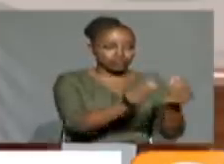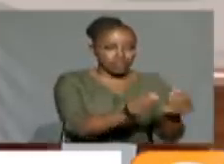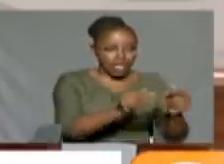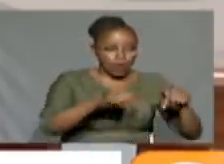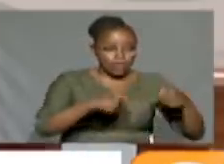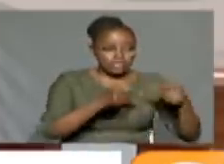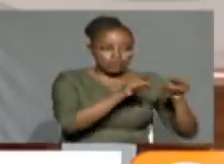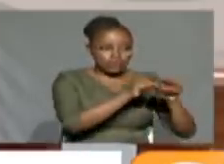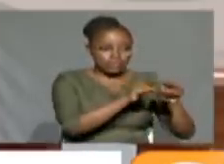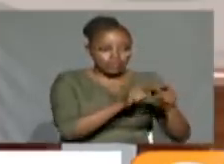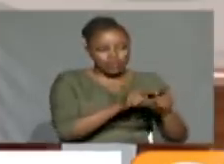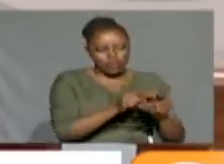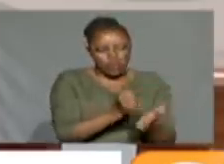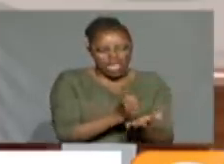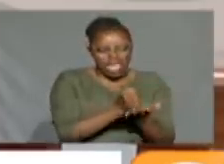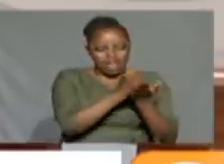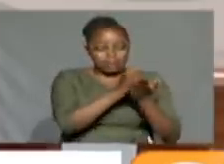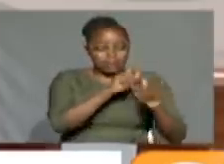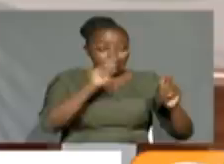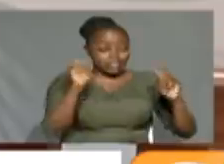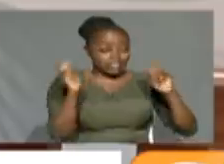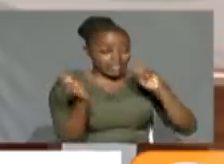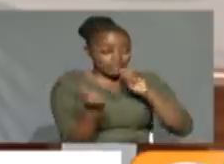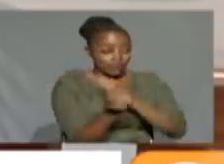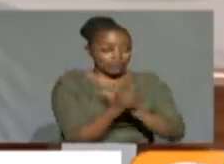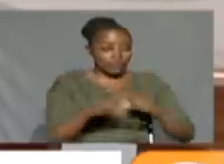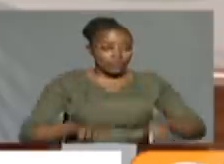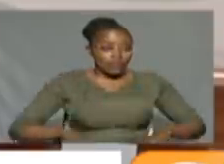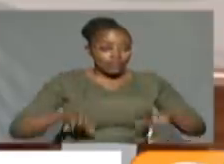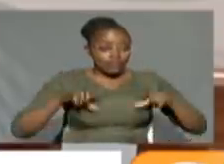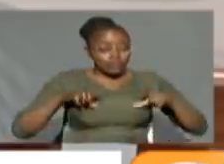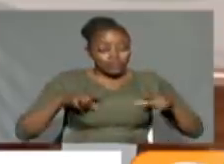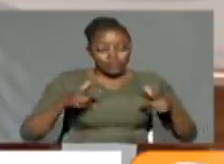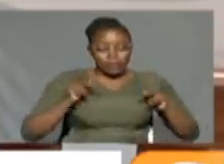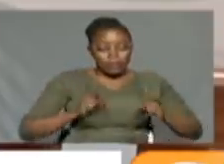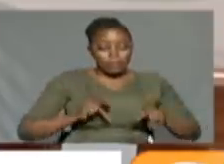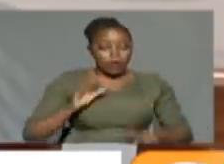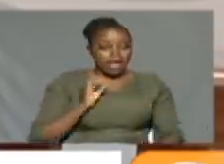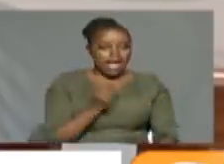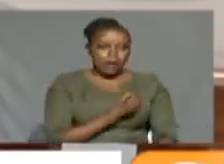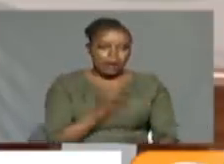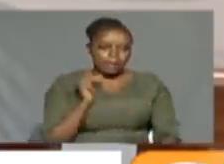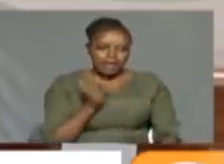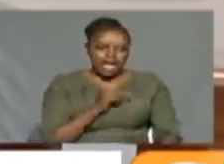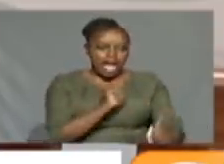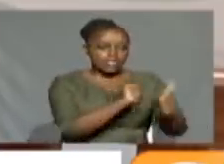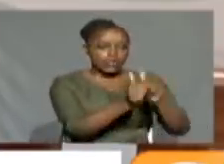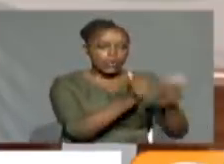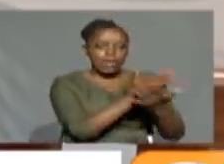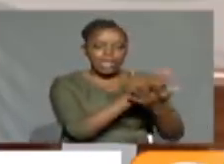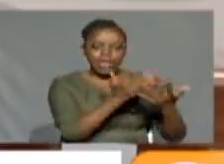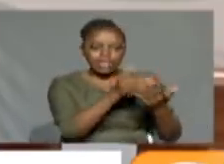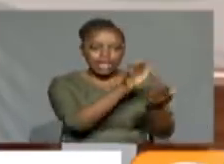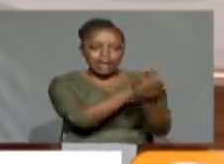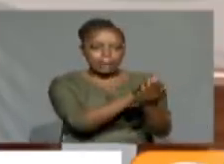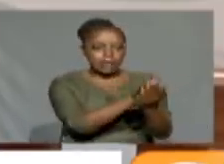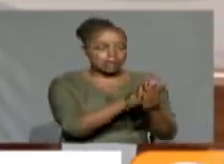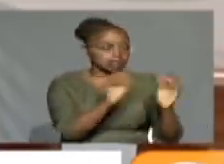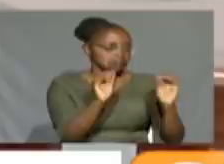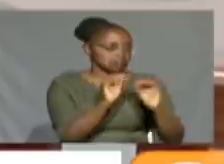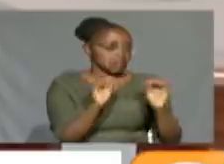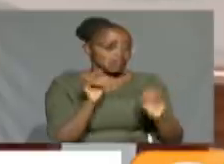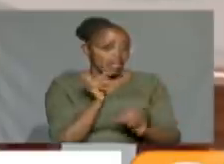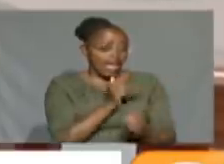as enablers of transformation of lives and livelihoods of our people. So we are not in competition with any of the other banks. We're